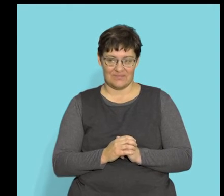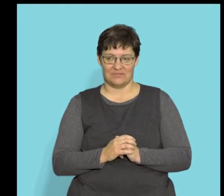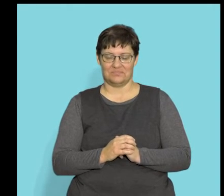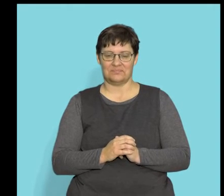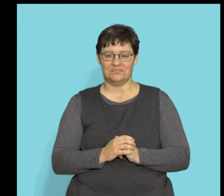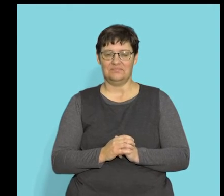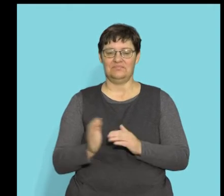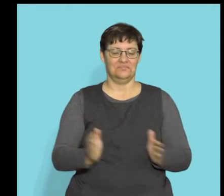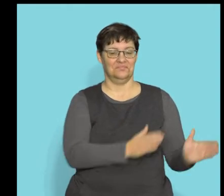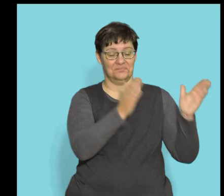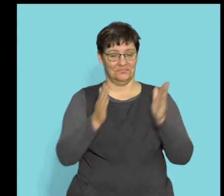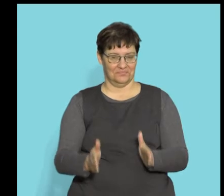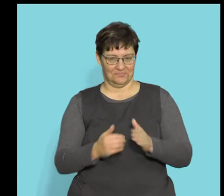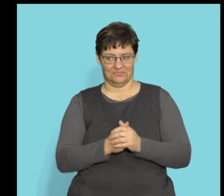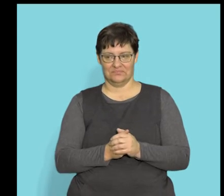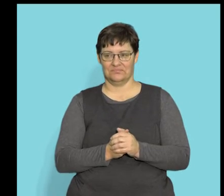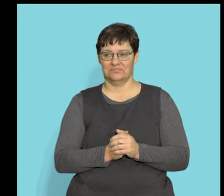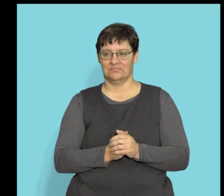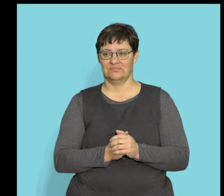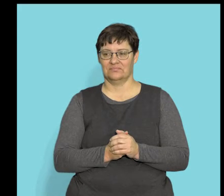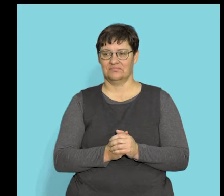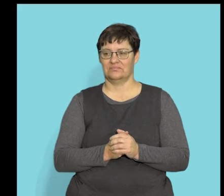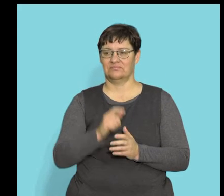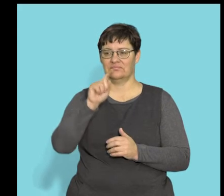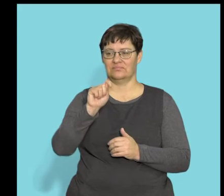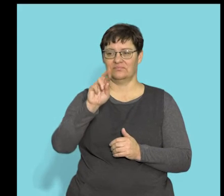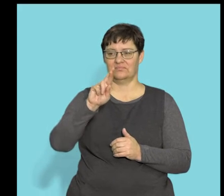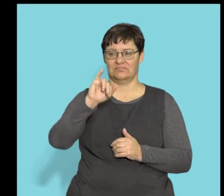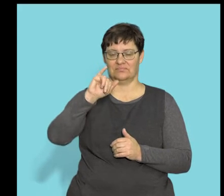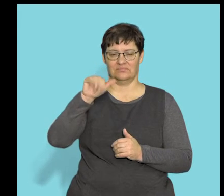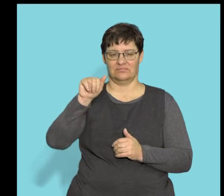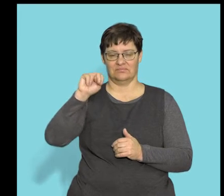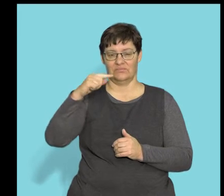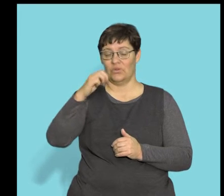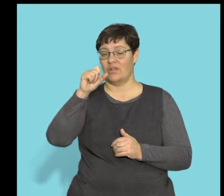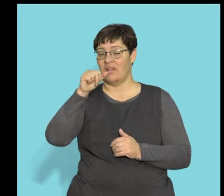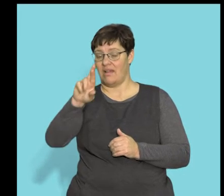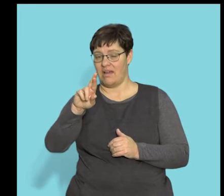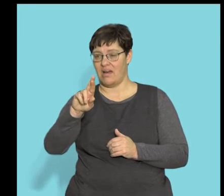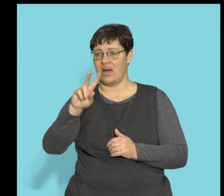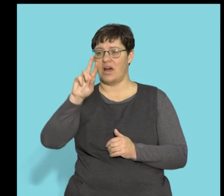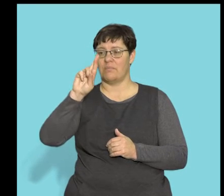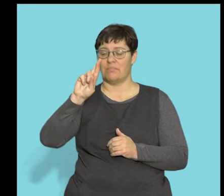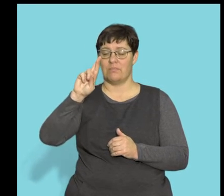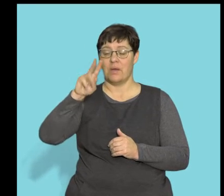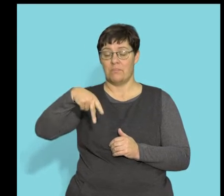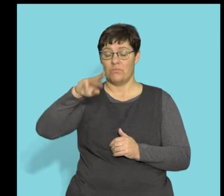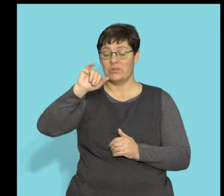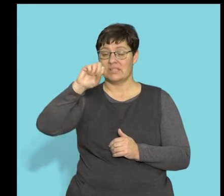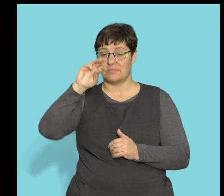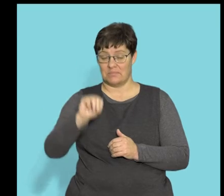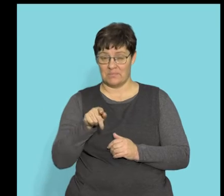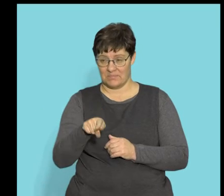go to the next slide. So the volume of a triangular prism, the area of